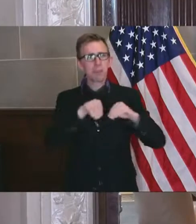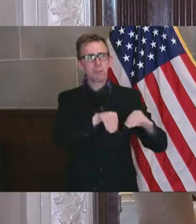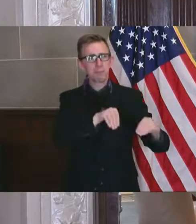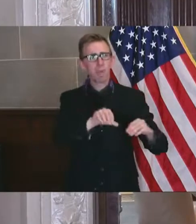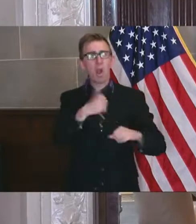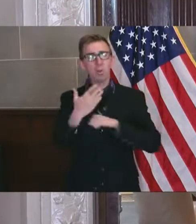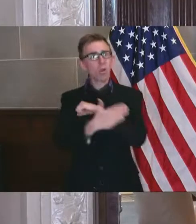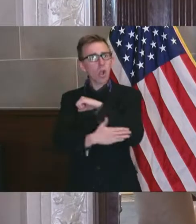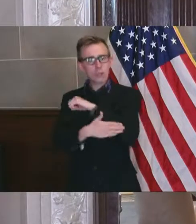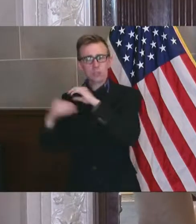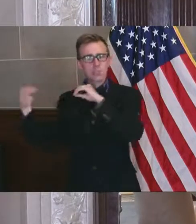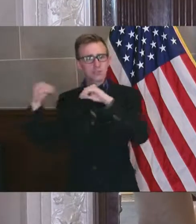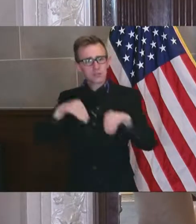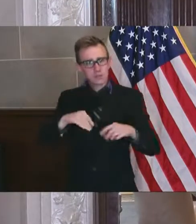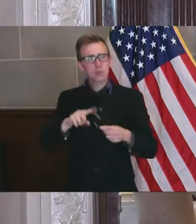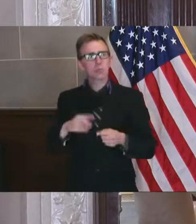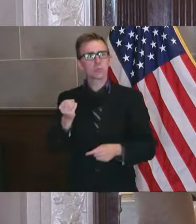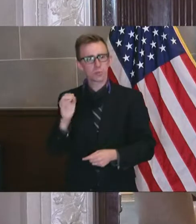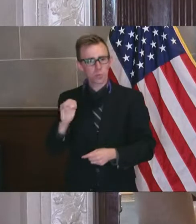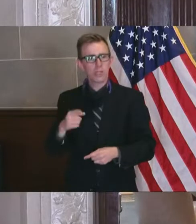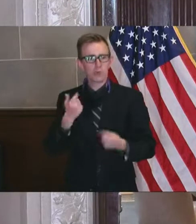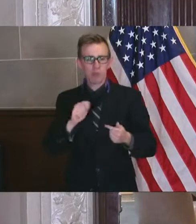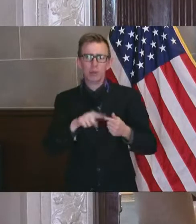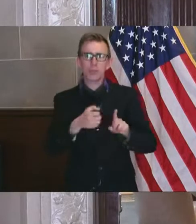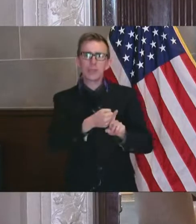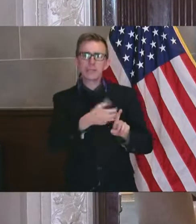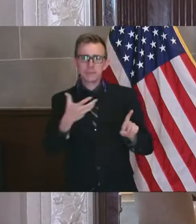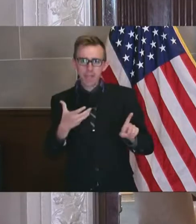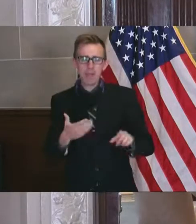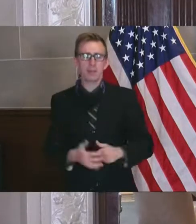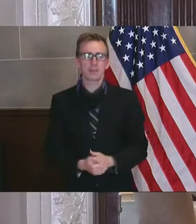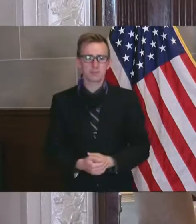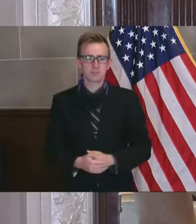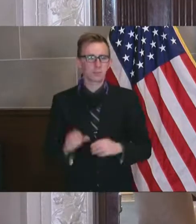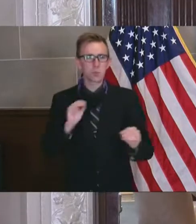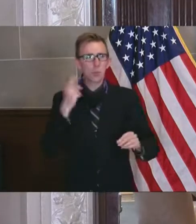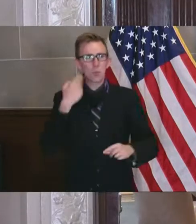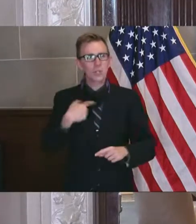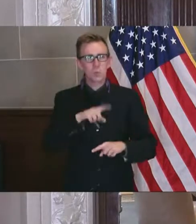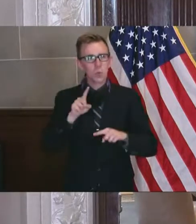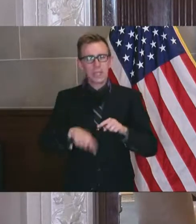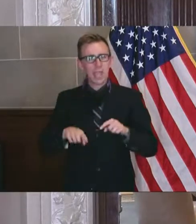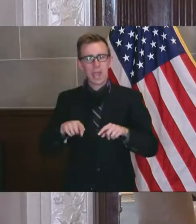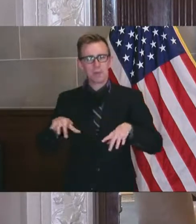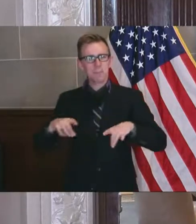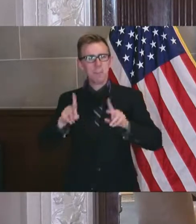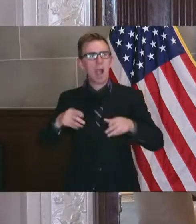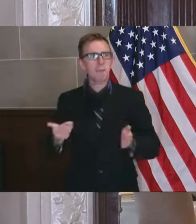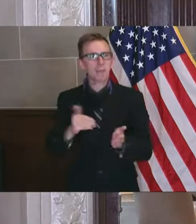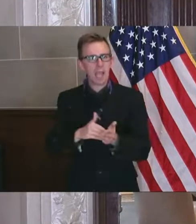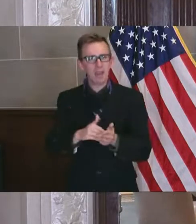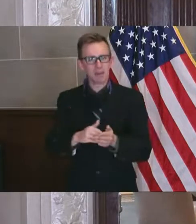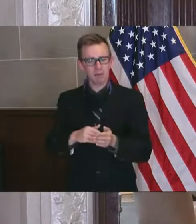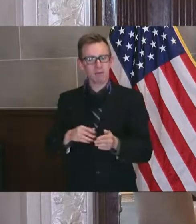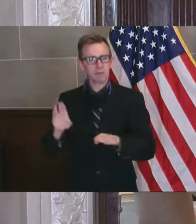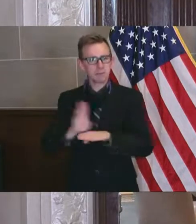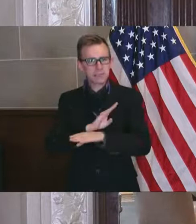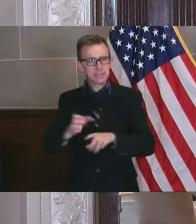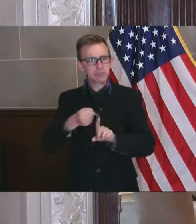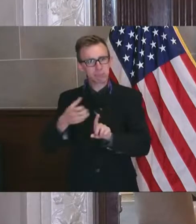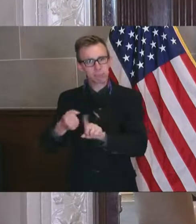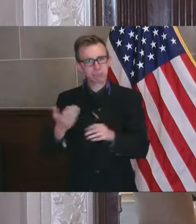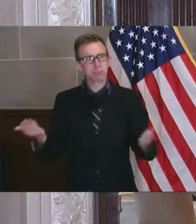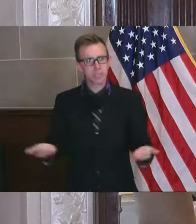other countries to expand. There is no reason we can't pick that up where we lost. Every other state's going through what we're going